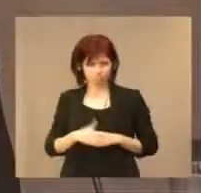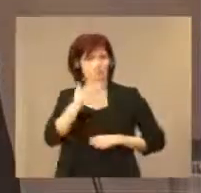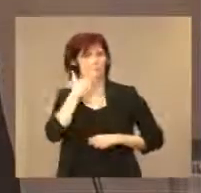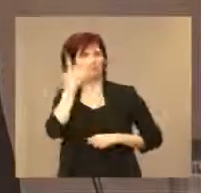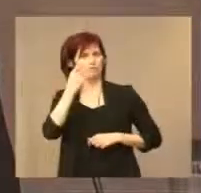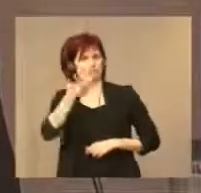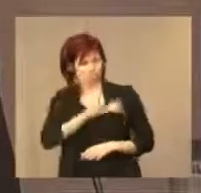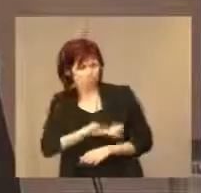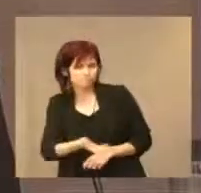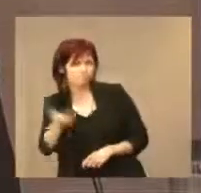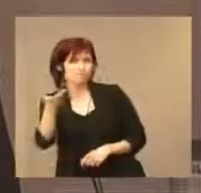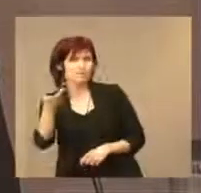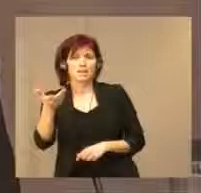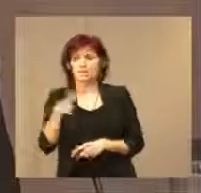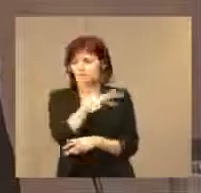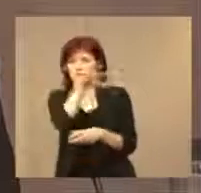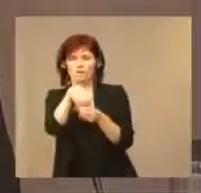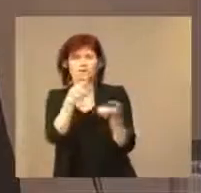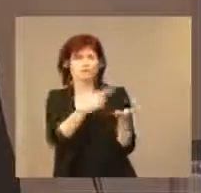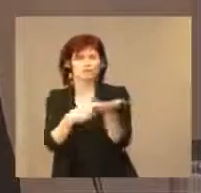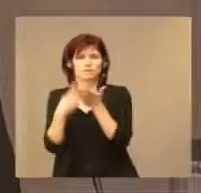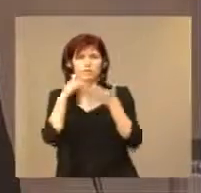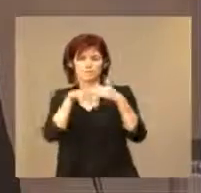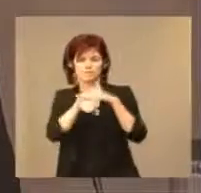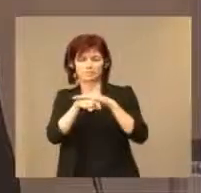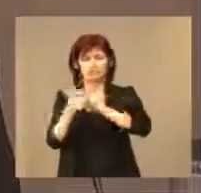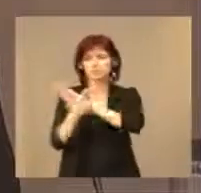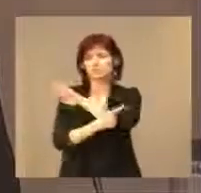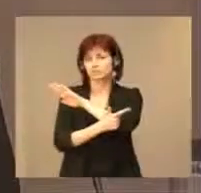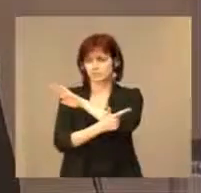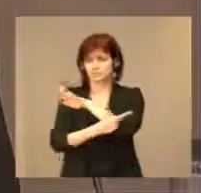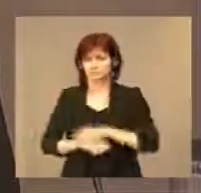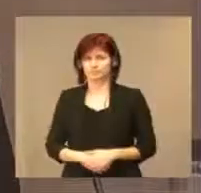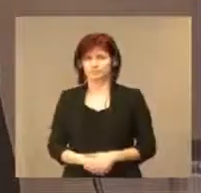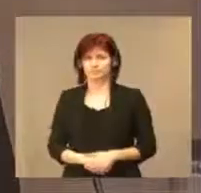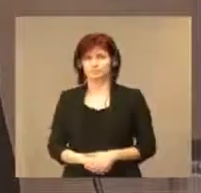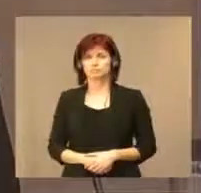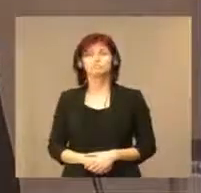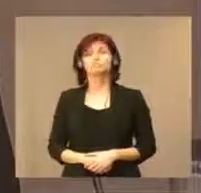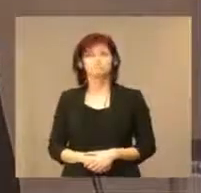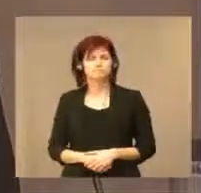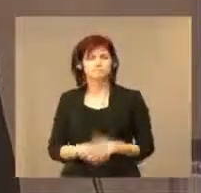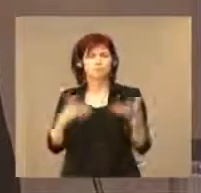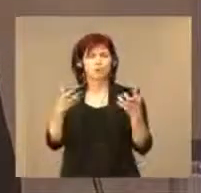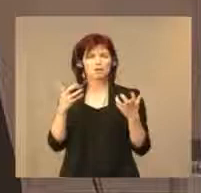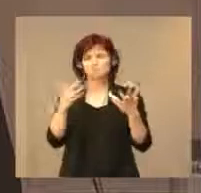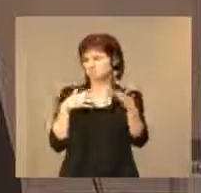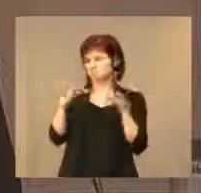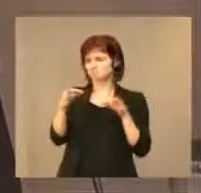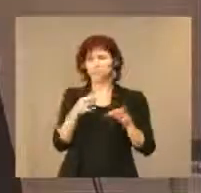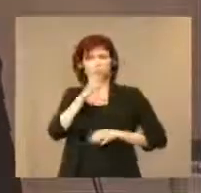me to participate in discussions regarding the accessibility legislation. Before I begin, let me tell you a bit about